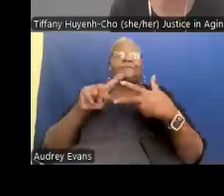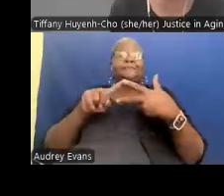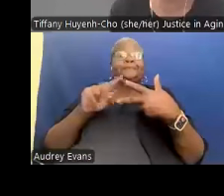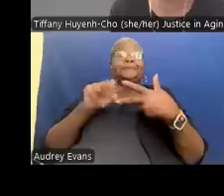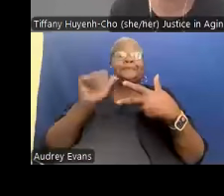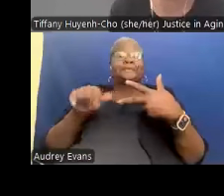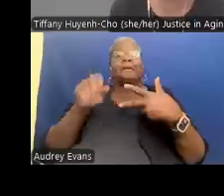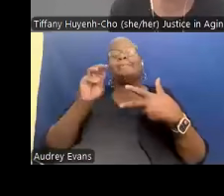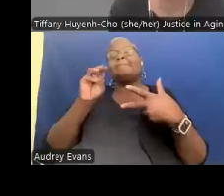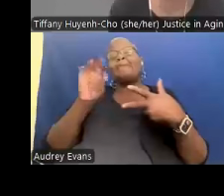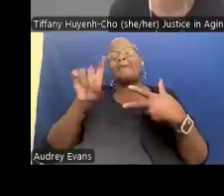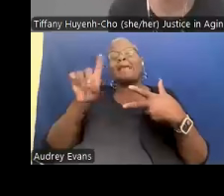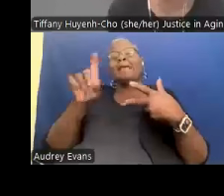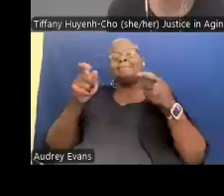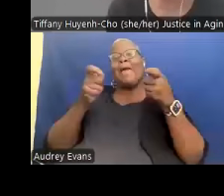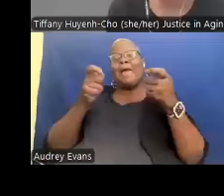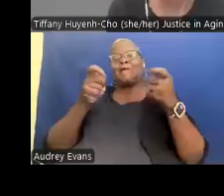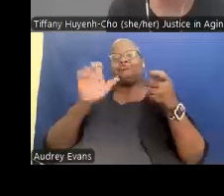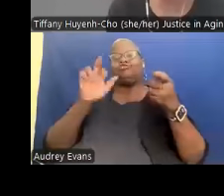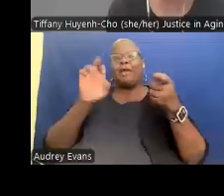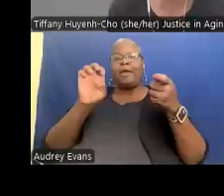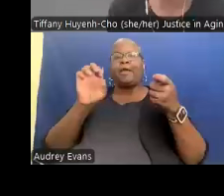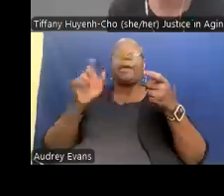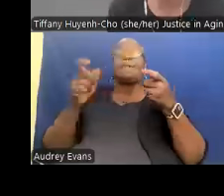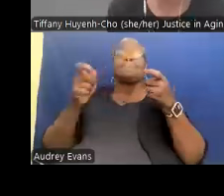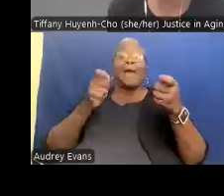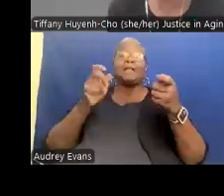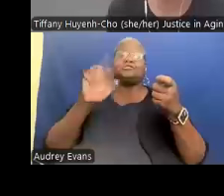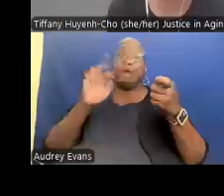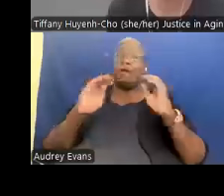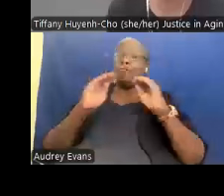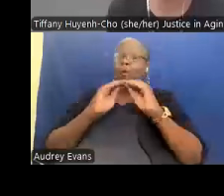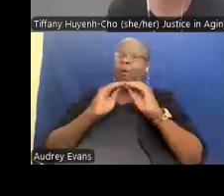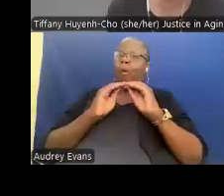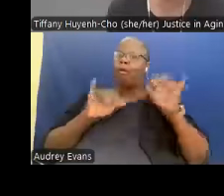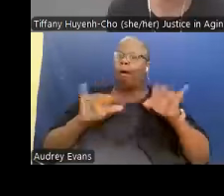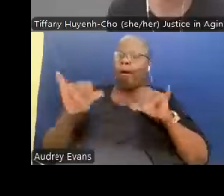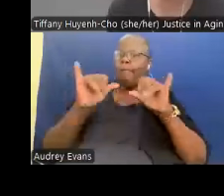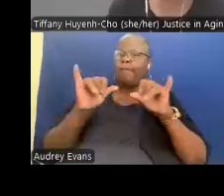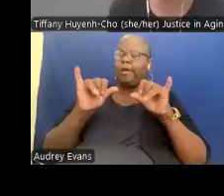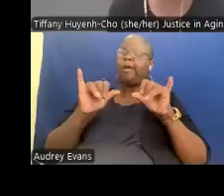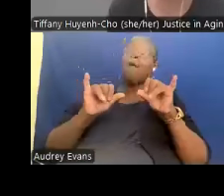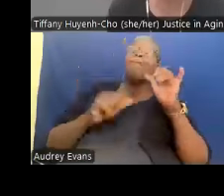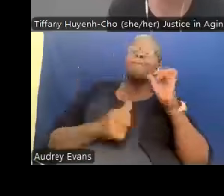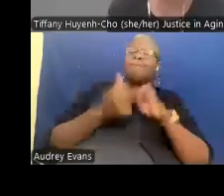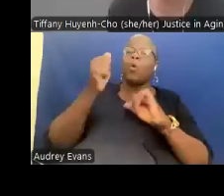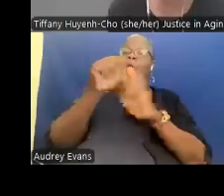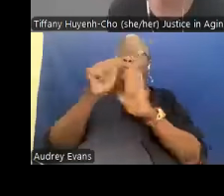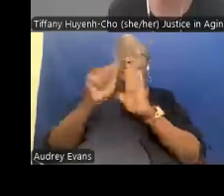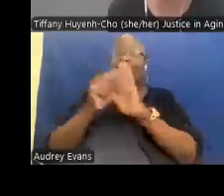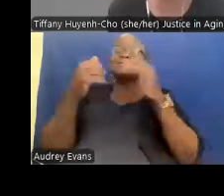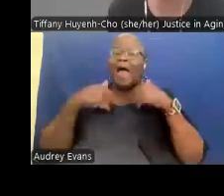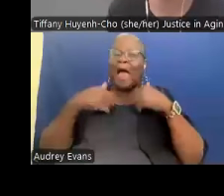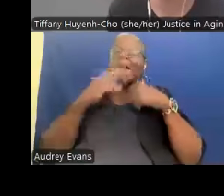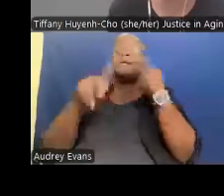is Medicaid managed care. Managed care is increasingly more common, and most states have some form of Medicaid